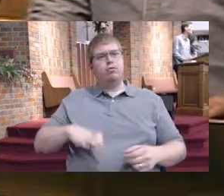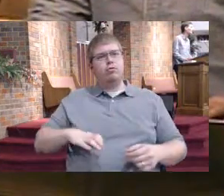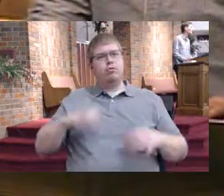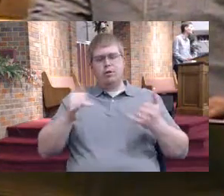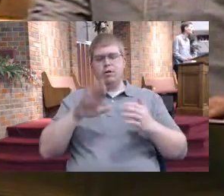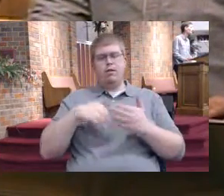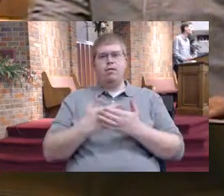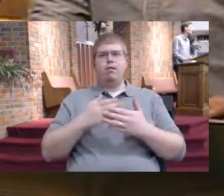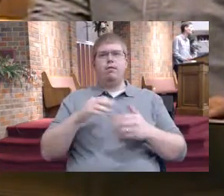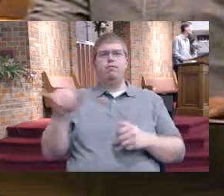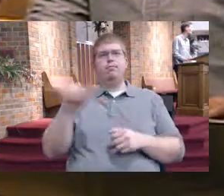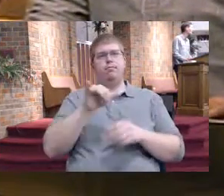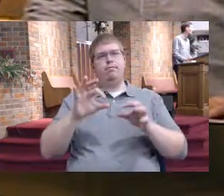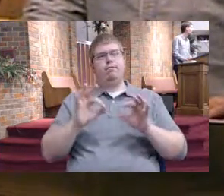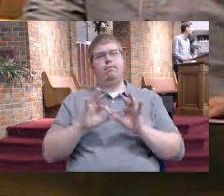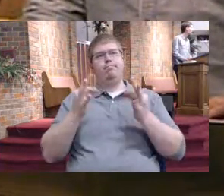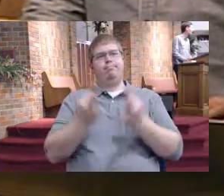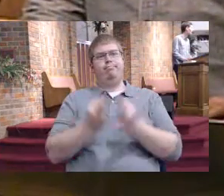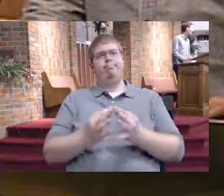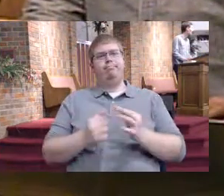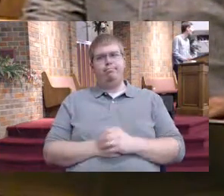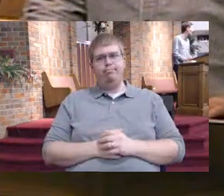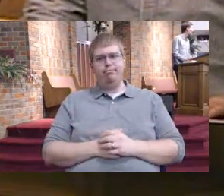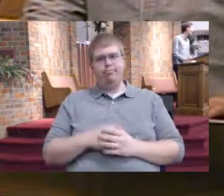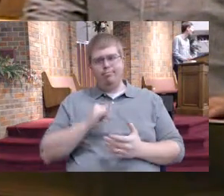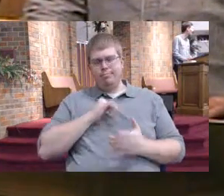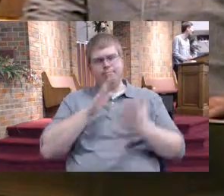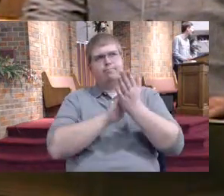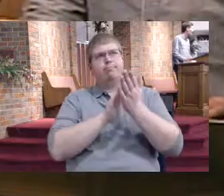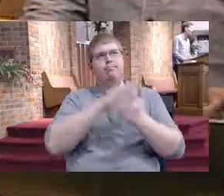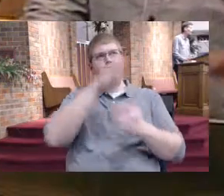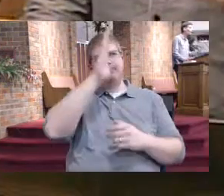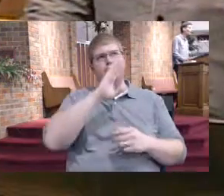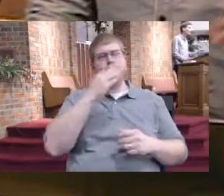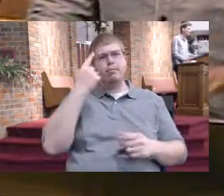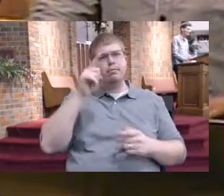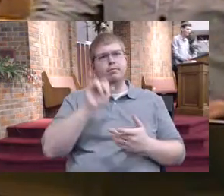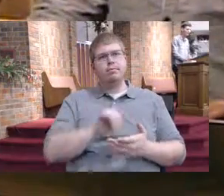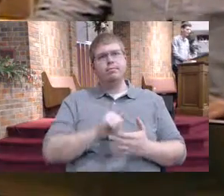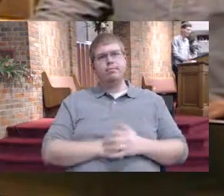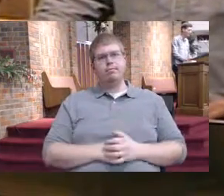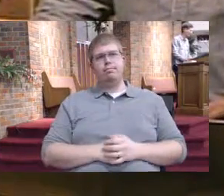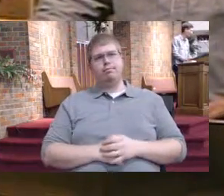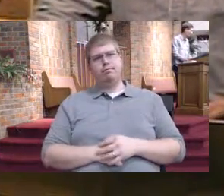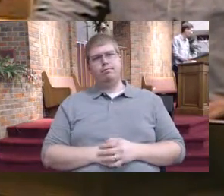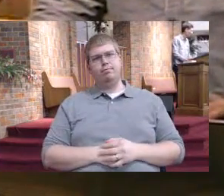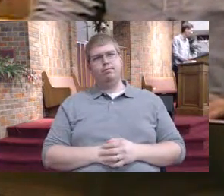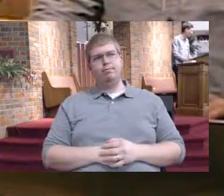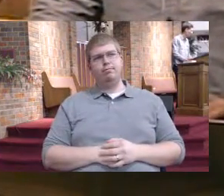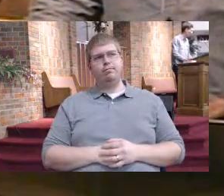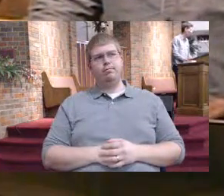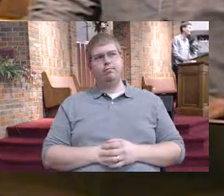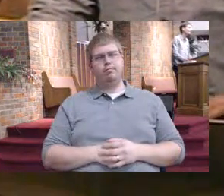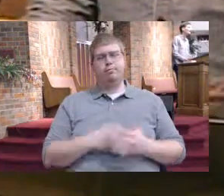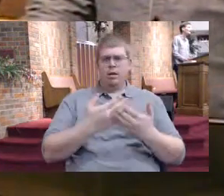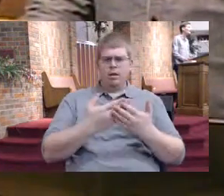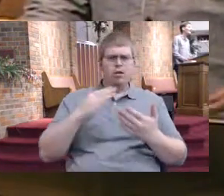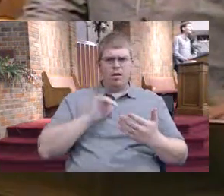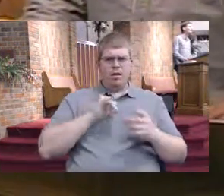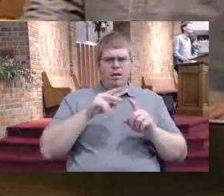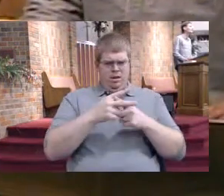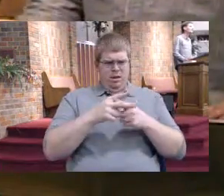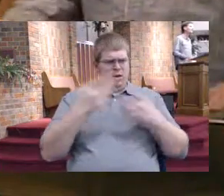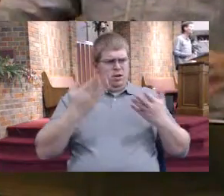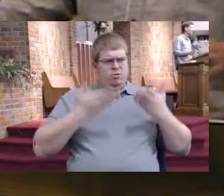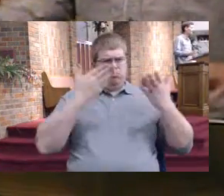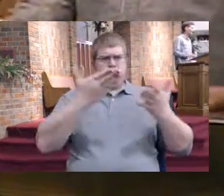family with Jesus Christ as the head. And so I just praise him for that. Before I get into the presentation that I have